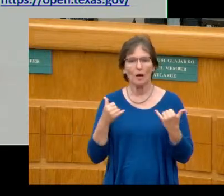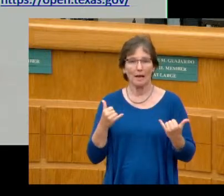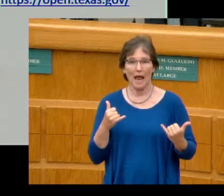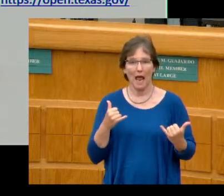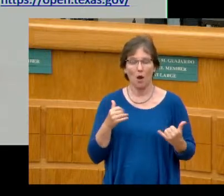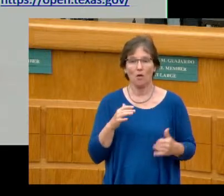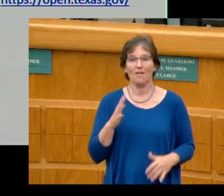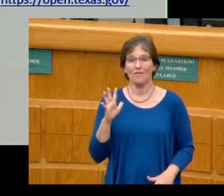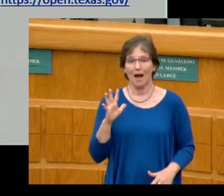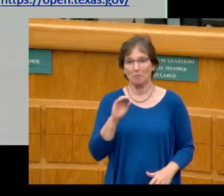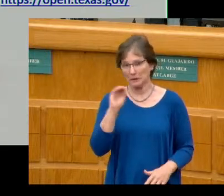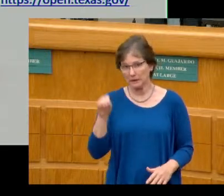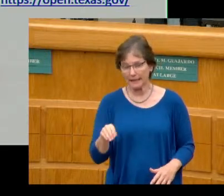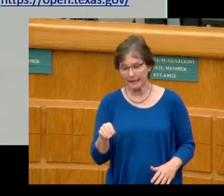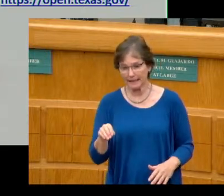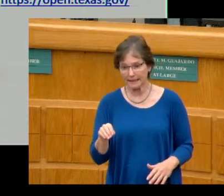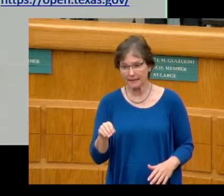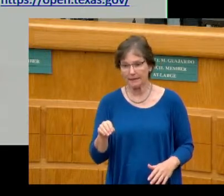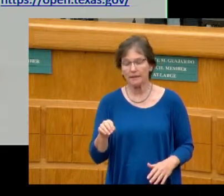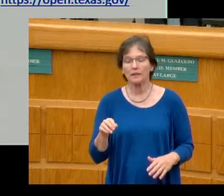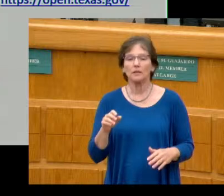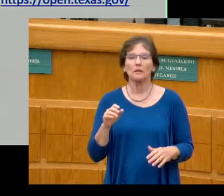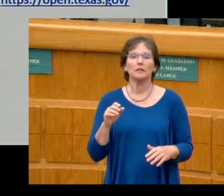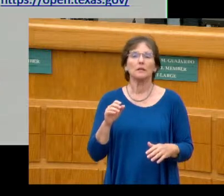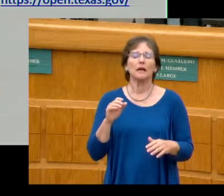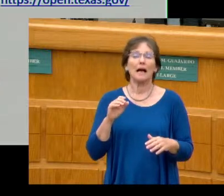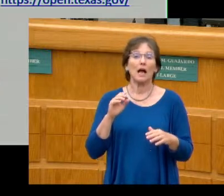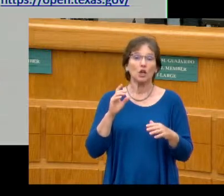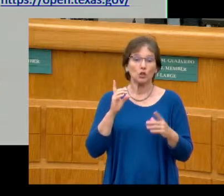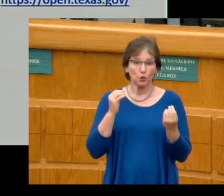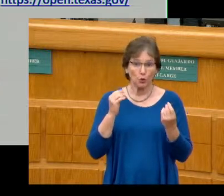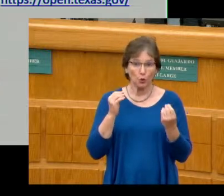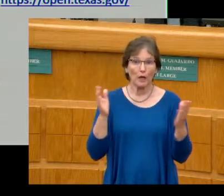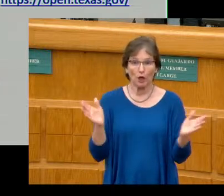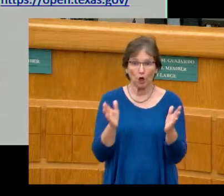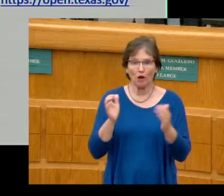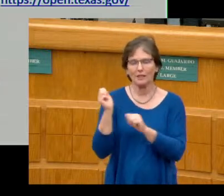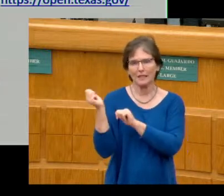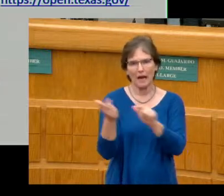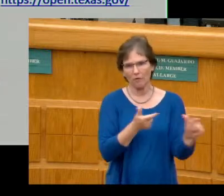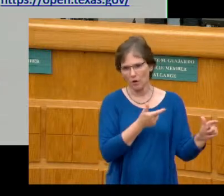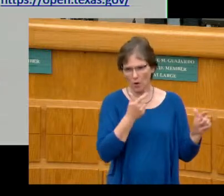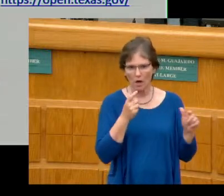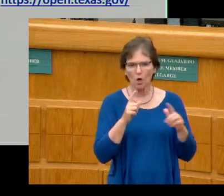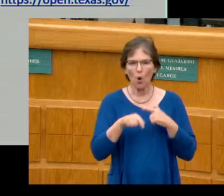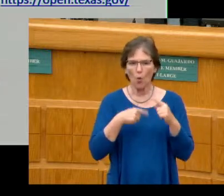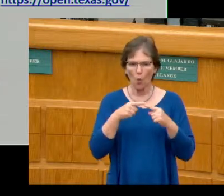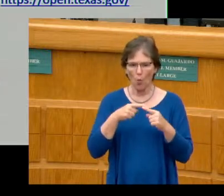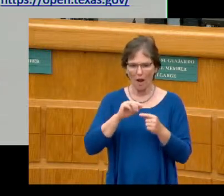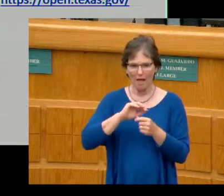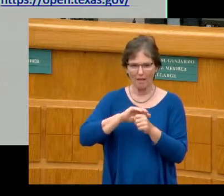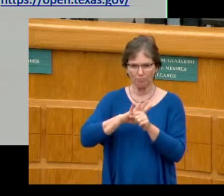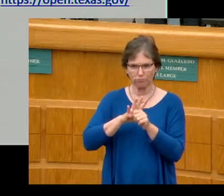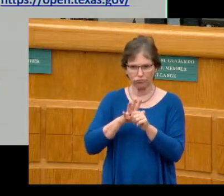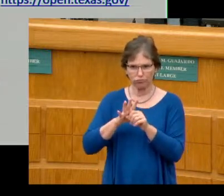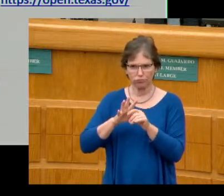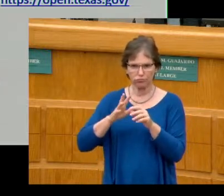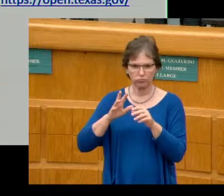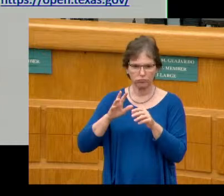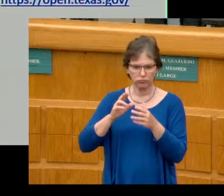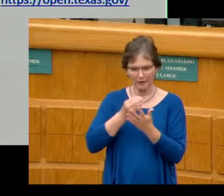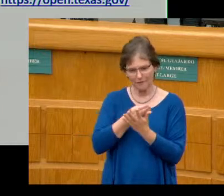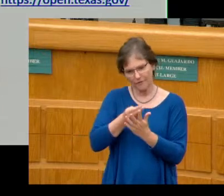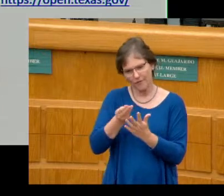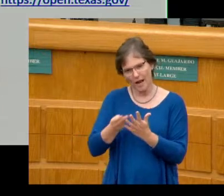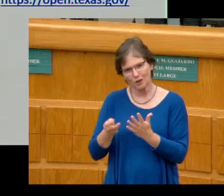from phase 3 to say like phase 1.5 or so is if the hospitalization rate goes up to